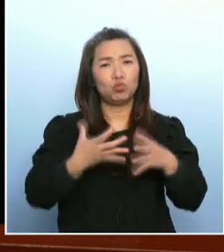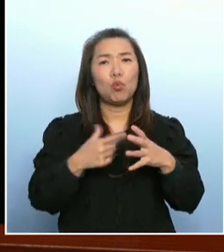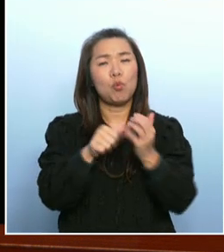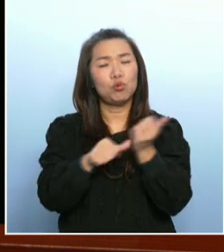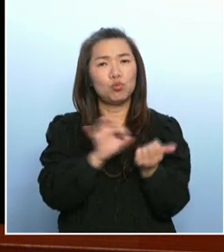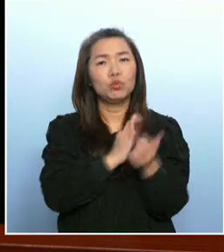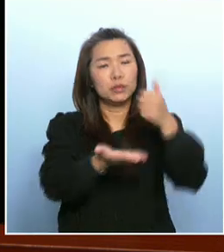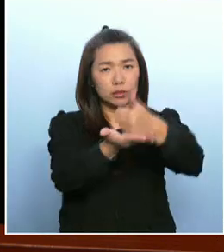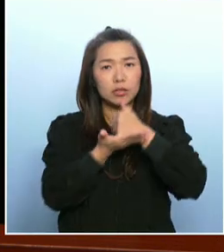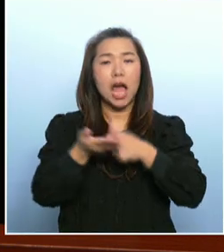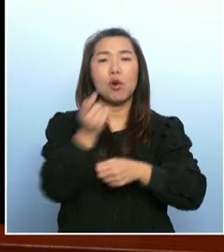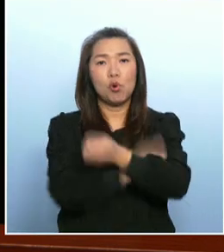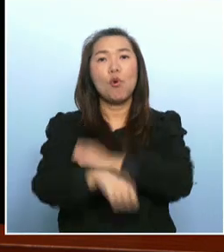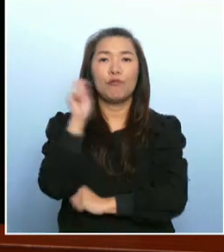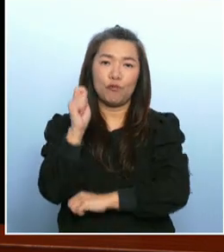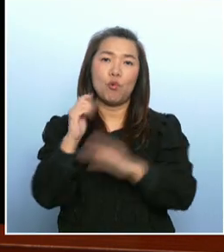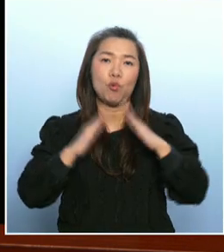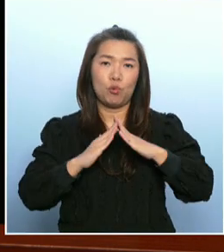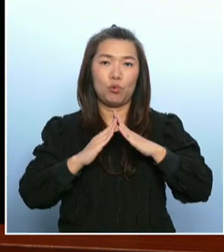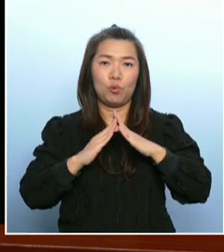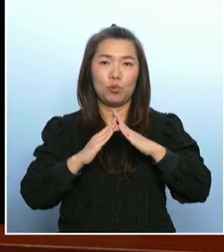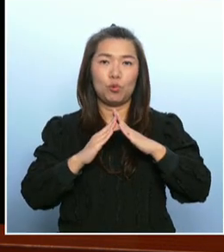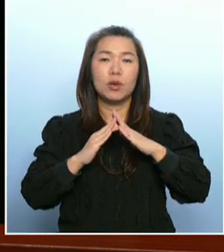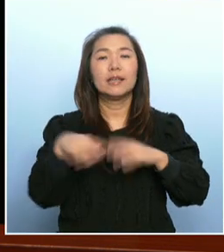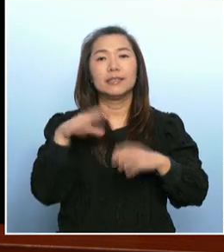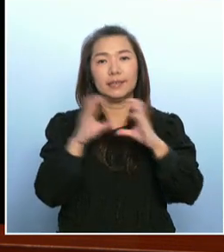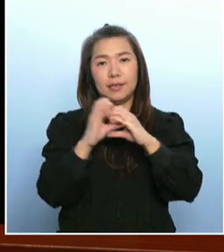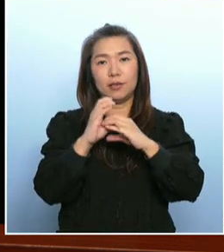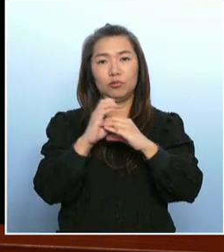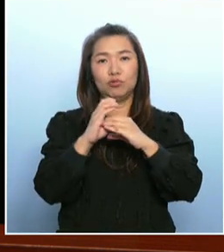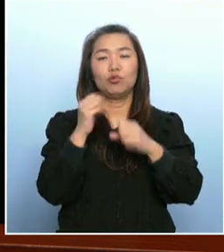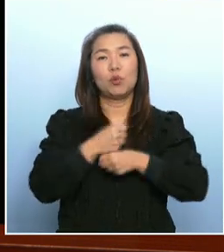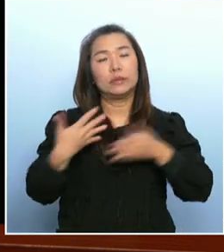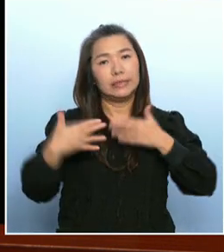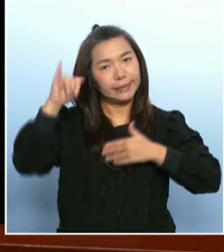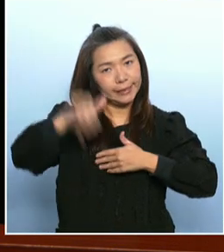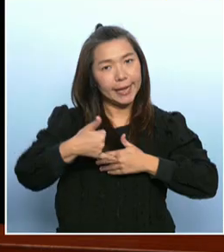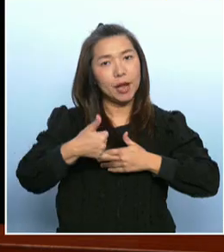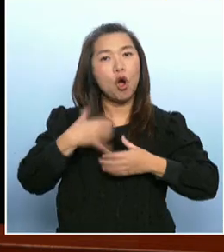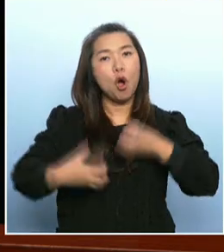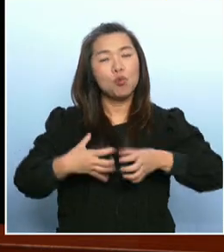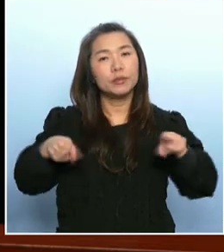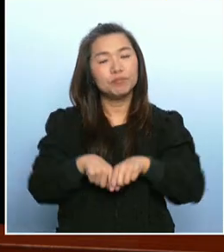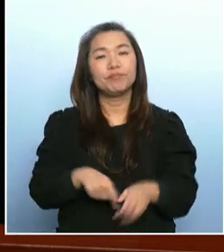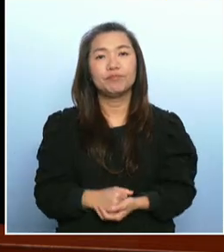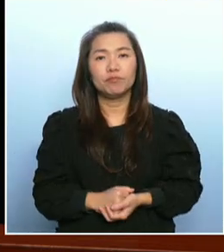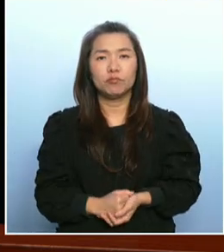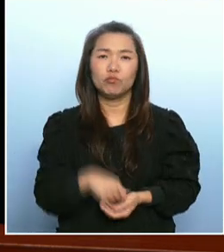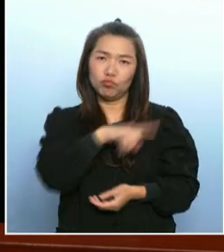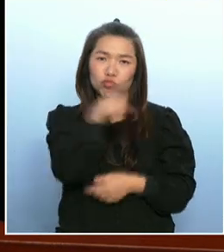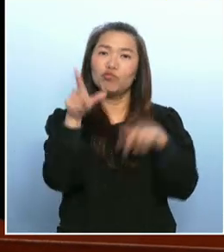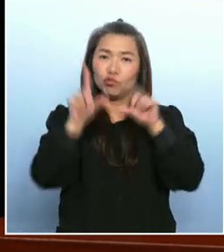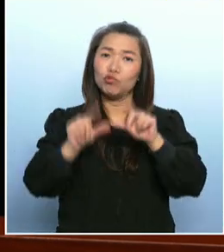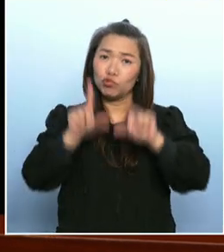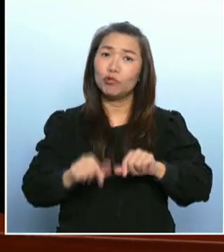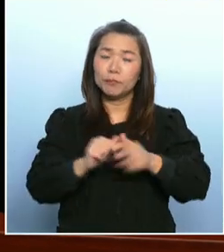I call to order the meeting of the Subcommittee on issues relating to the support for persons with disabilities. We have colleagues from the Labor and Welfare Bureau and the Social